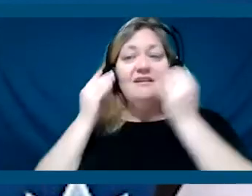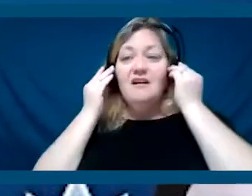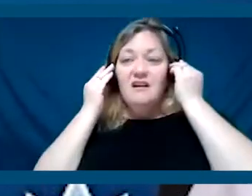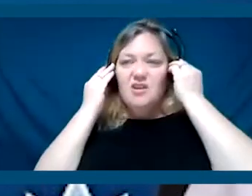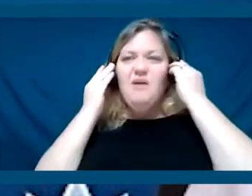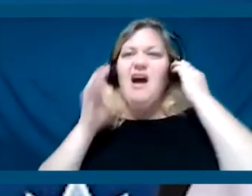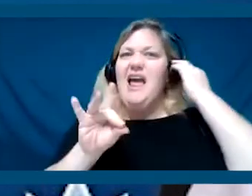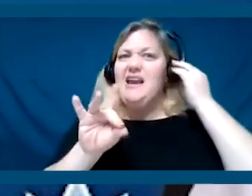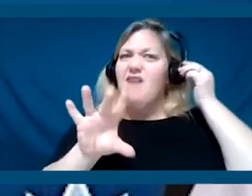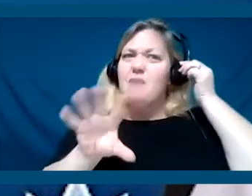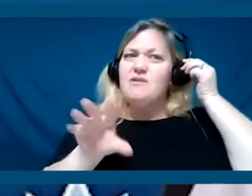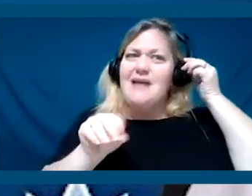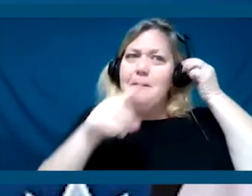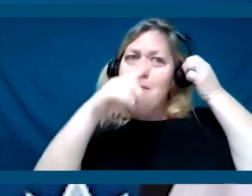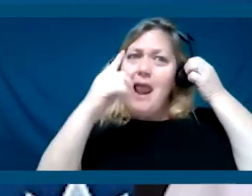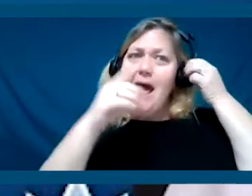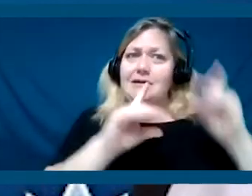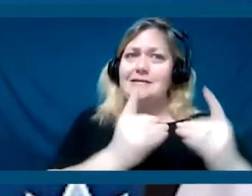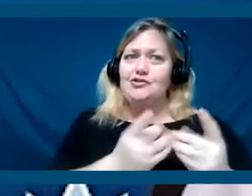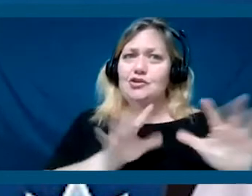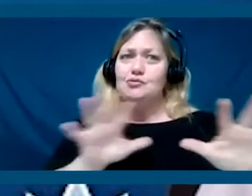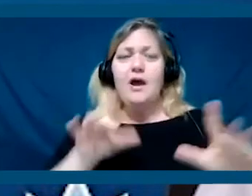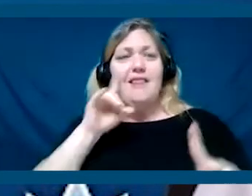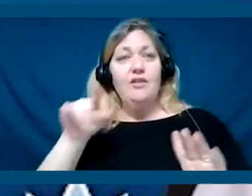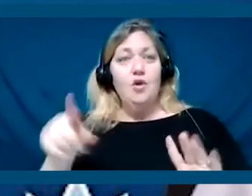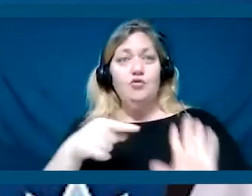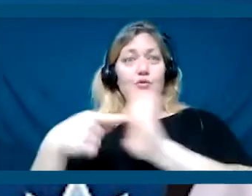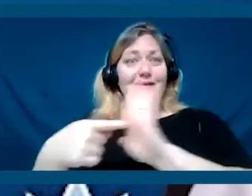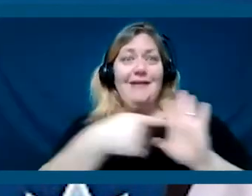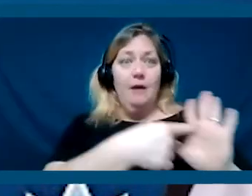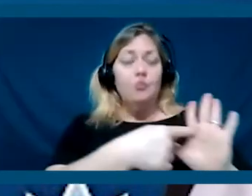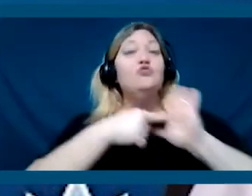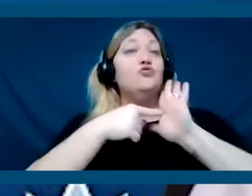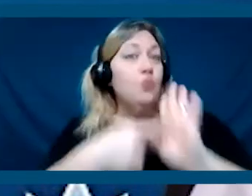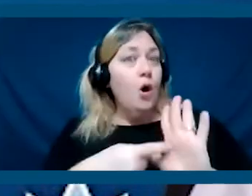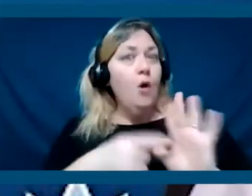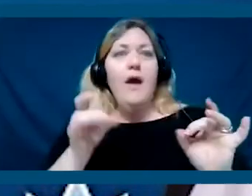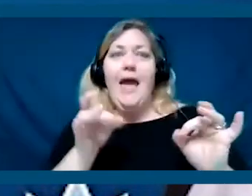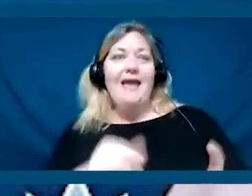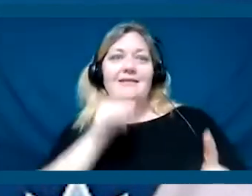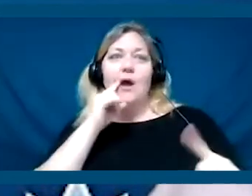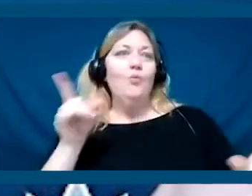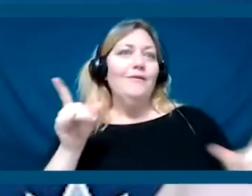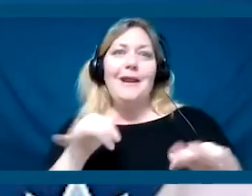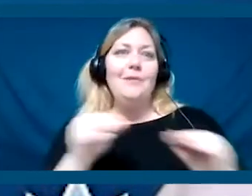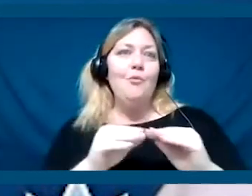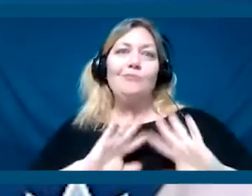black district. And so I think those two examples show that hate's not going to work anymore.